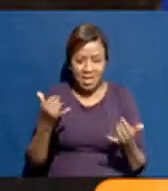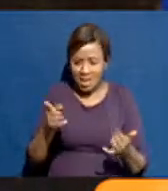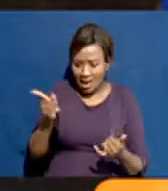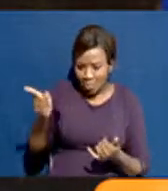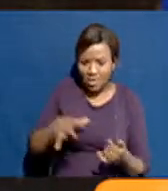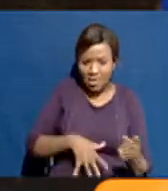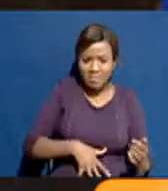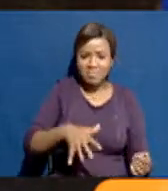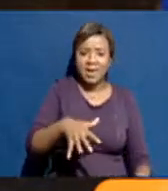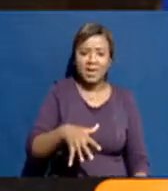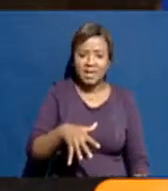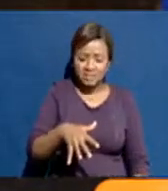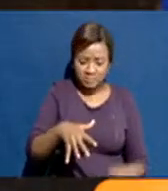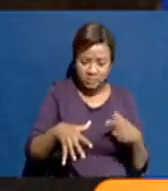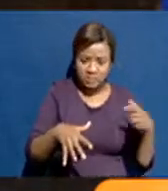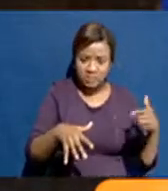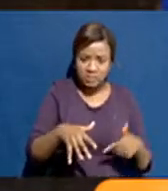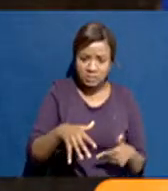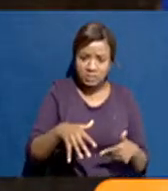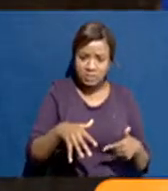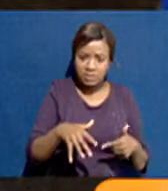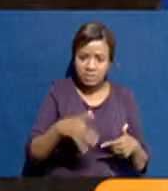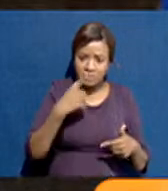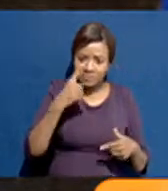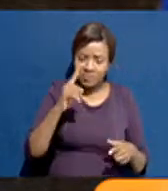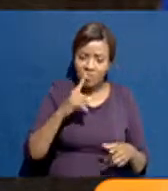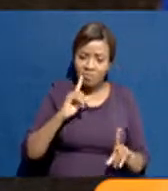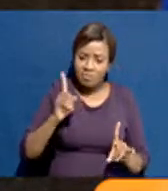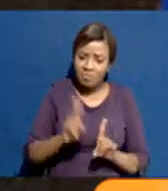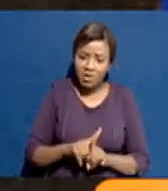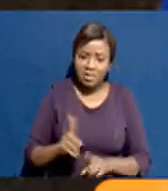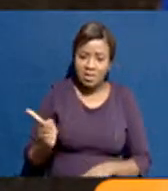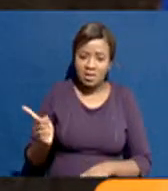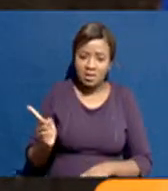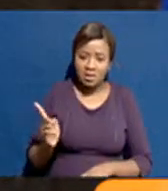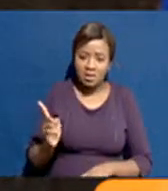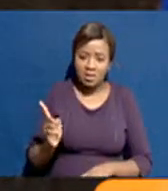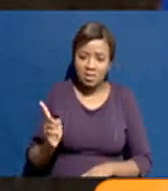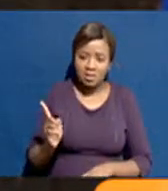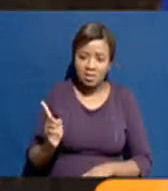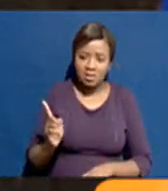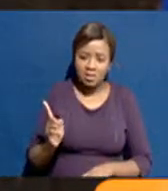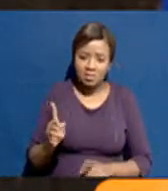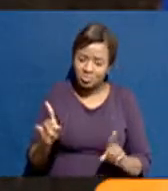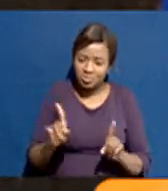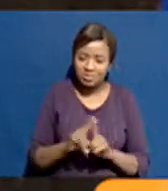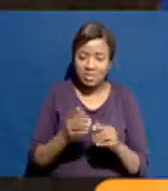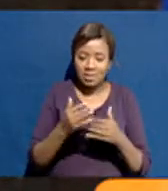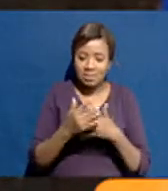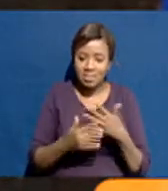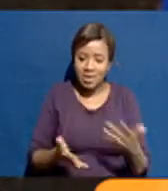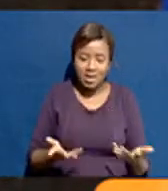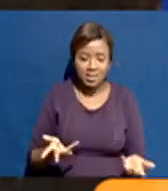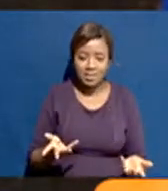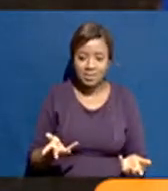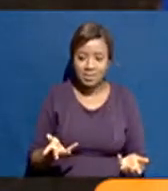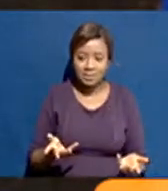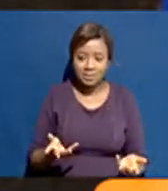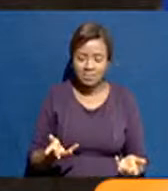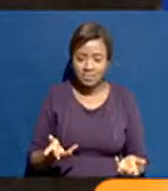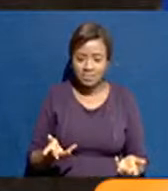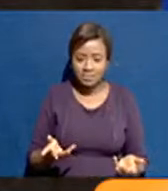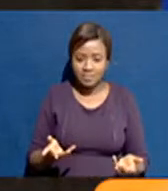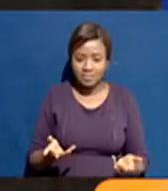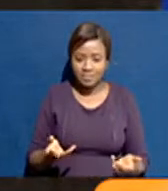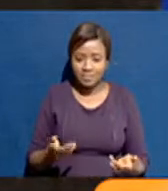a family where they realize that this girl then is pregnant of incest from the same young children in the household. Yeah. So